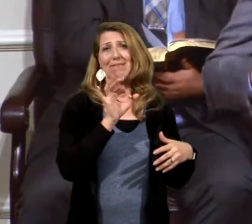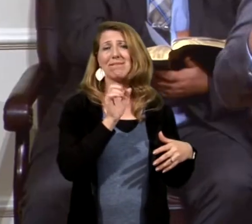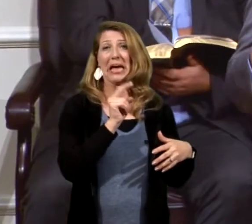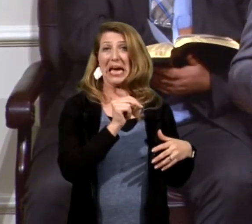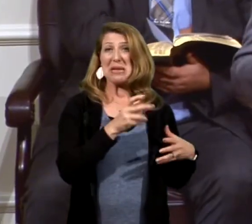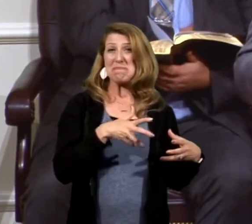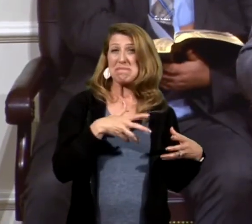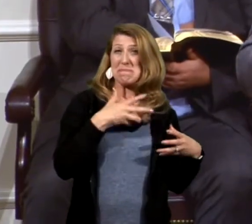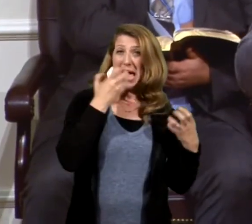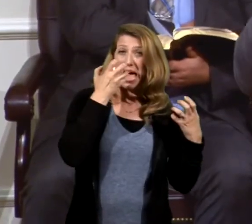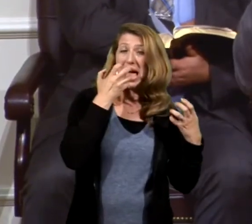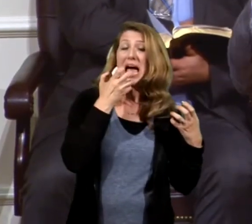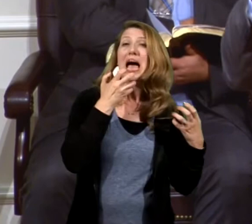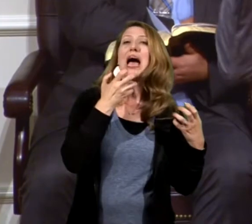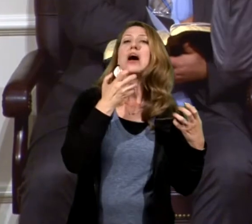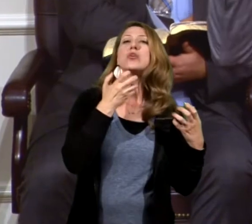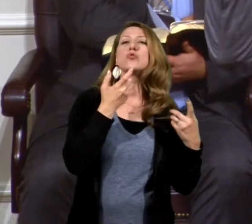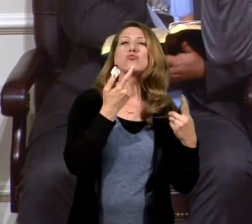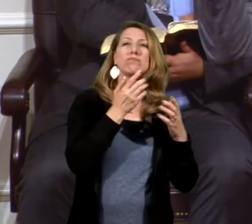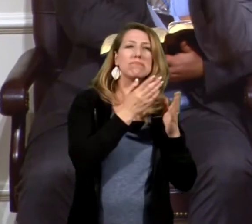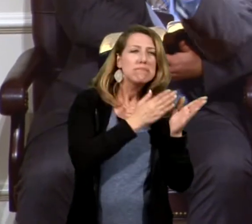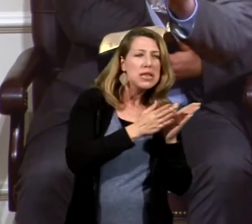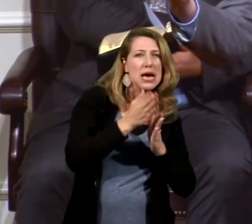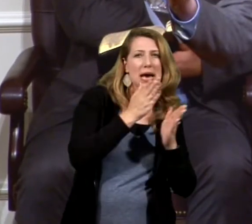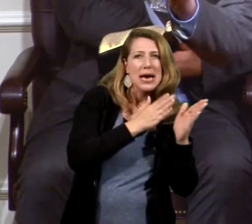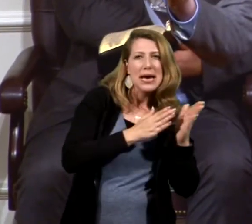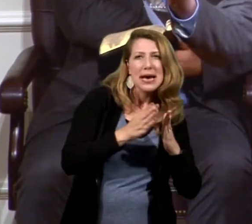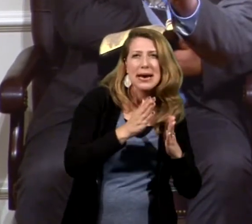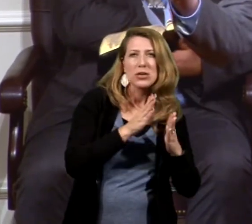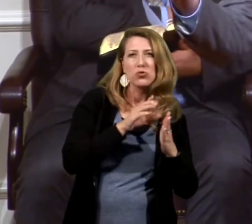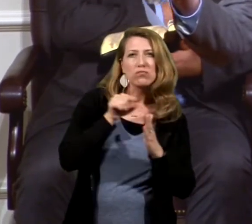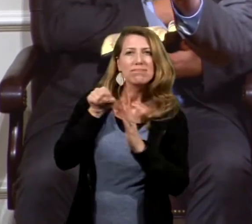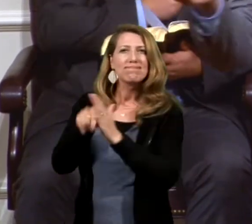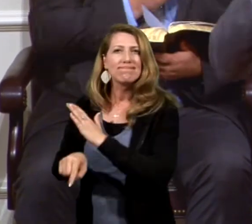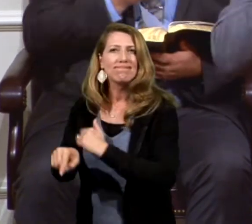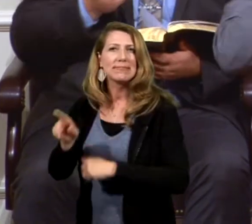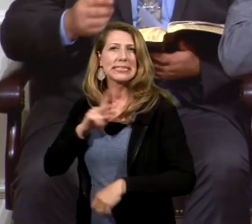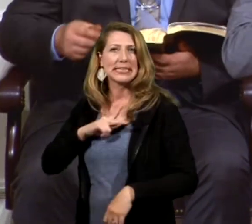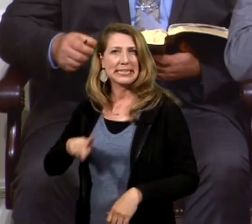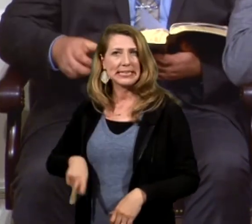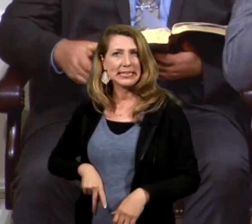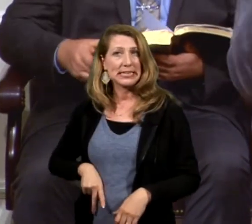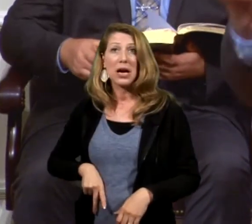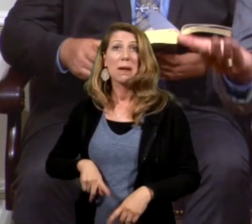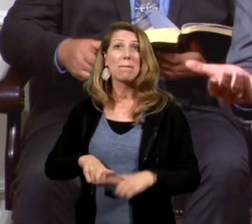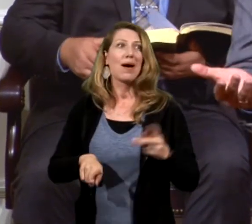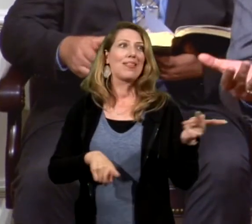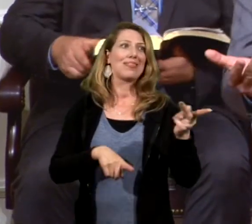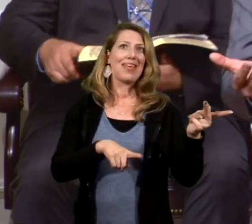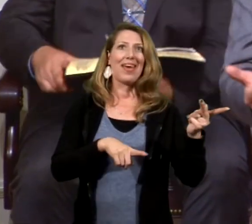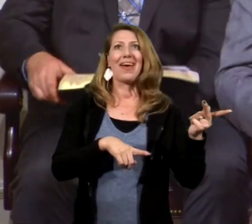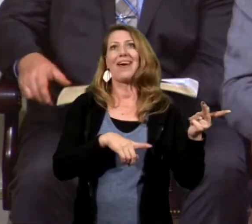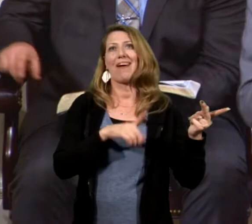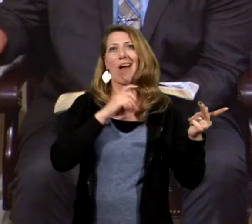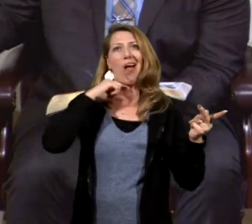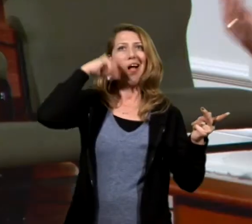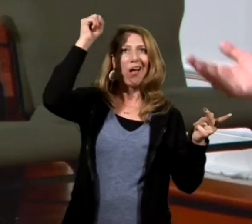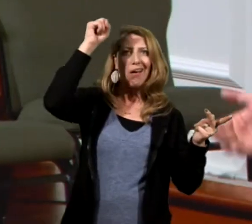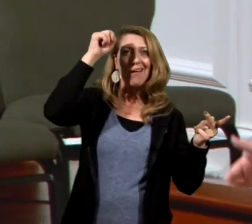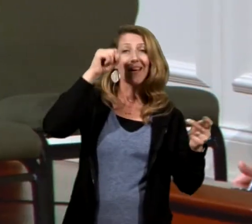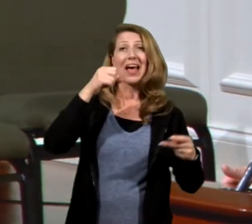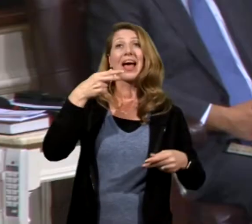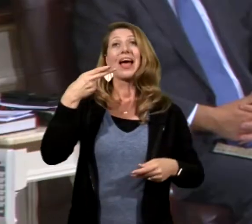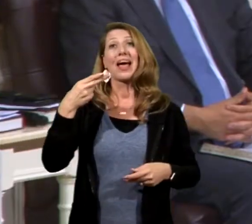and they get angry with the king, and they plot to take his life, and then they get hung because of their anger. And